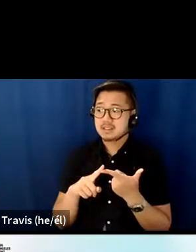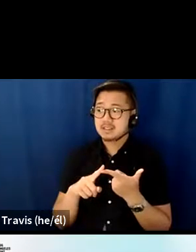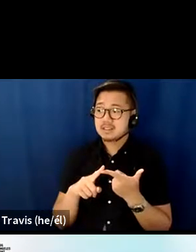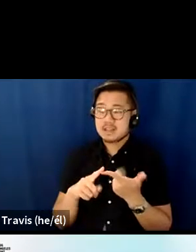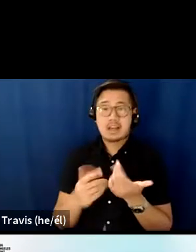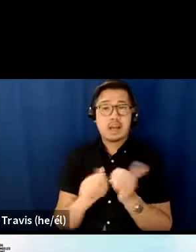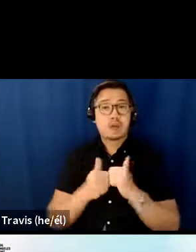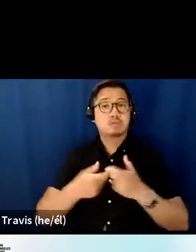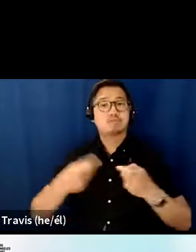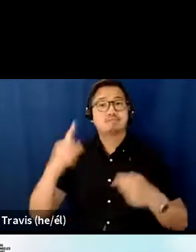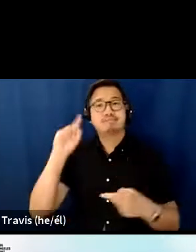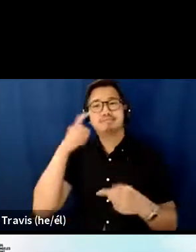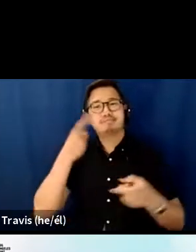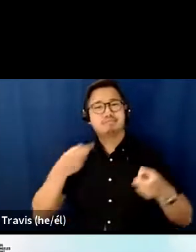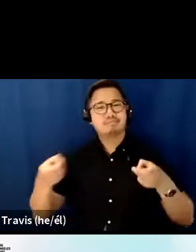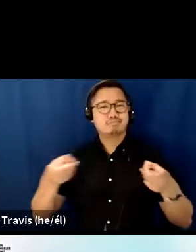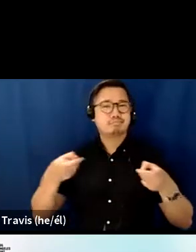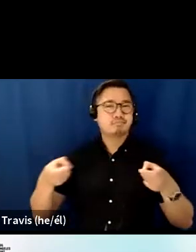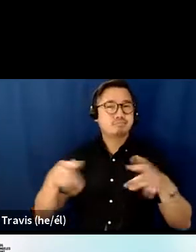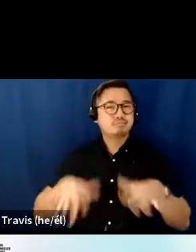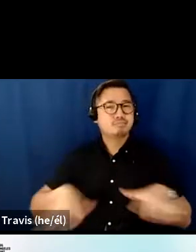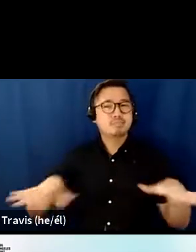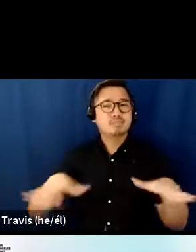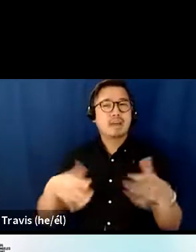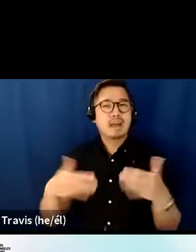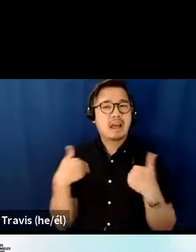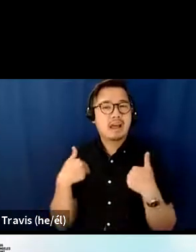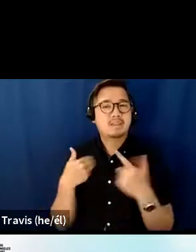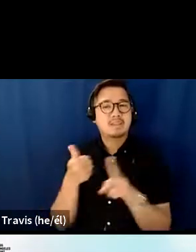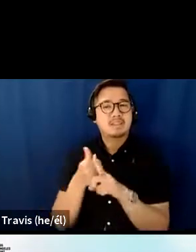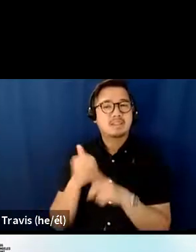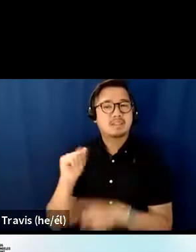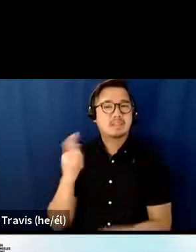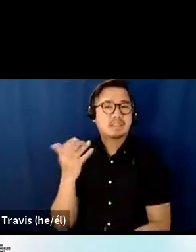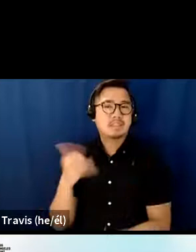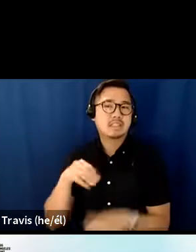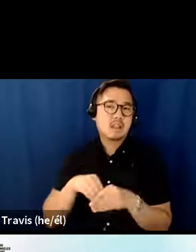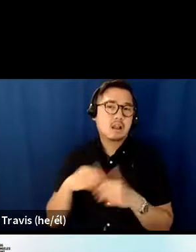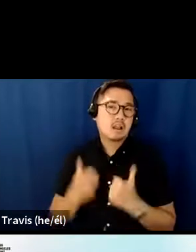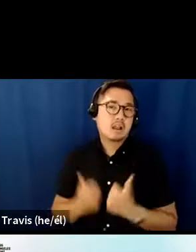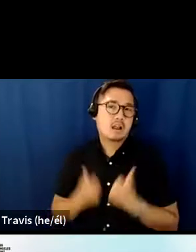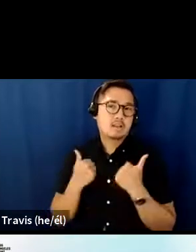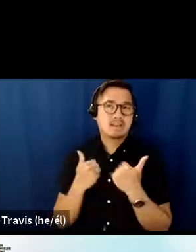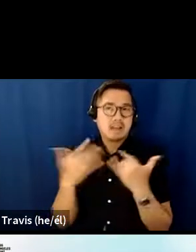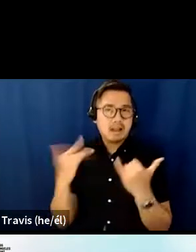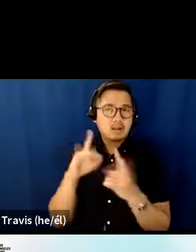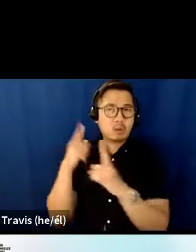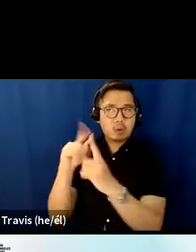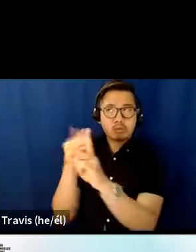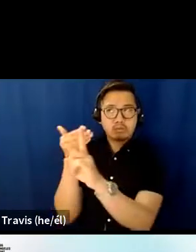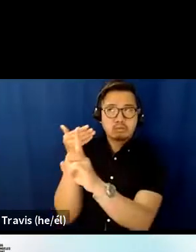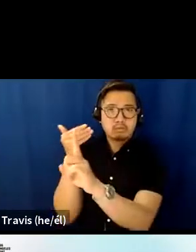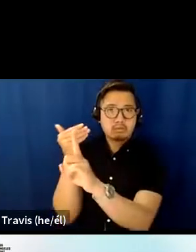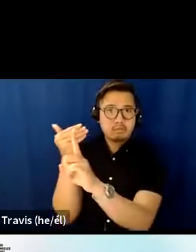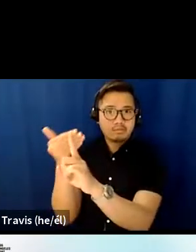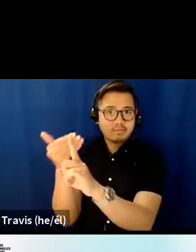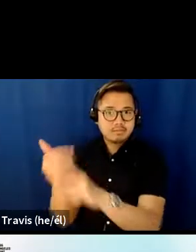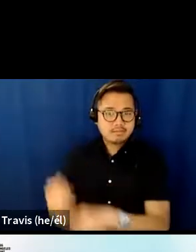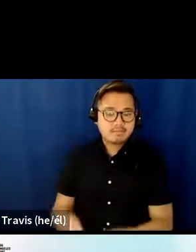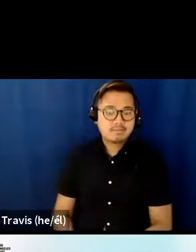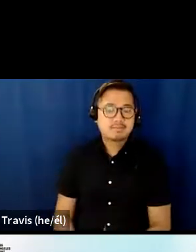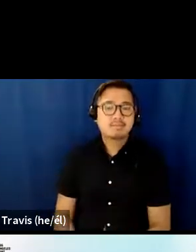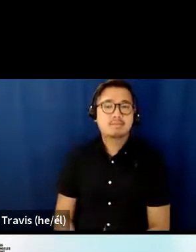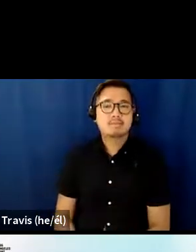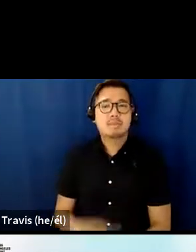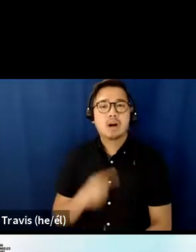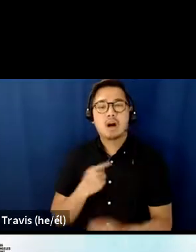self, the ability to have self-agency in all aspects of life. And that's where we're moving. And so I want